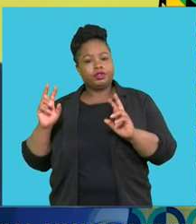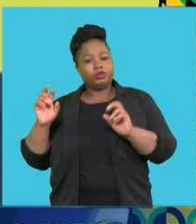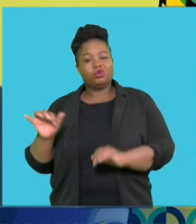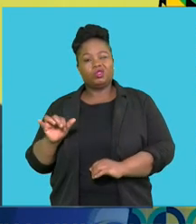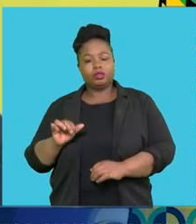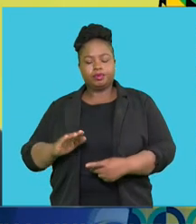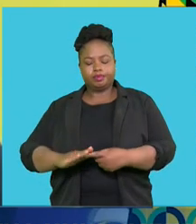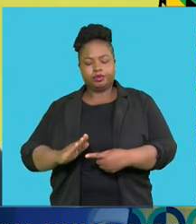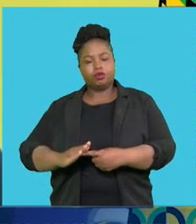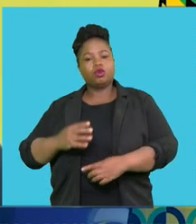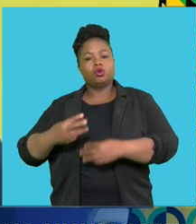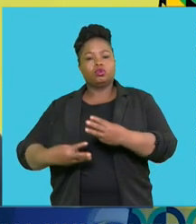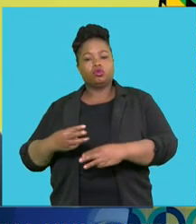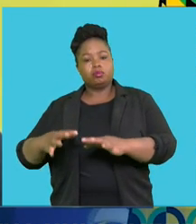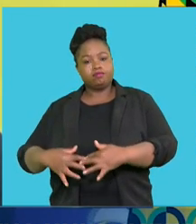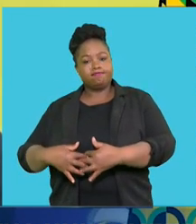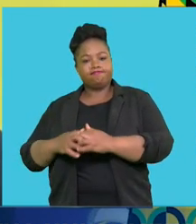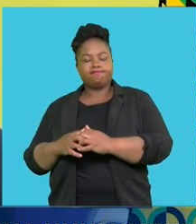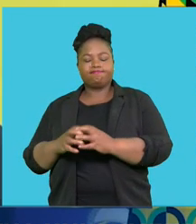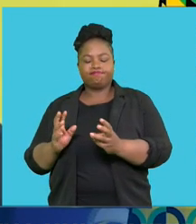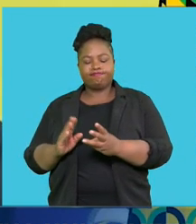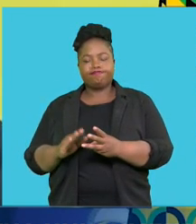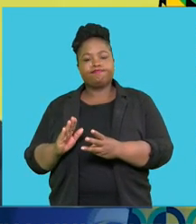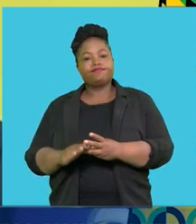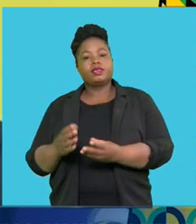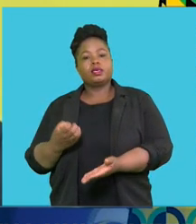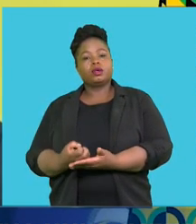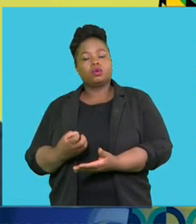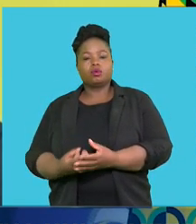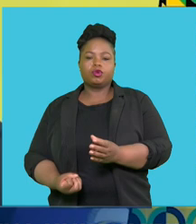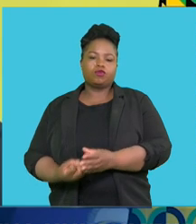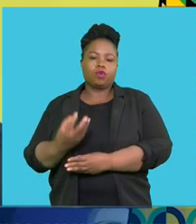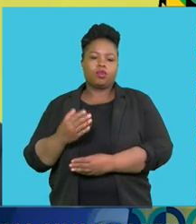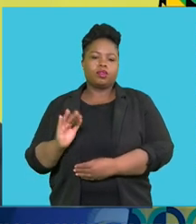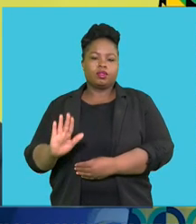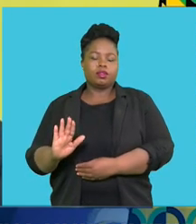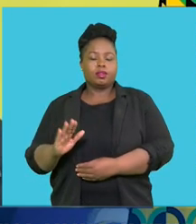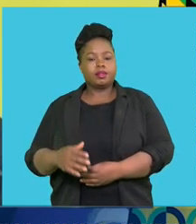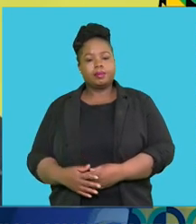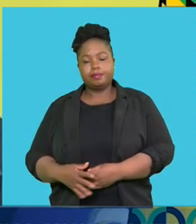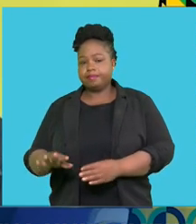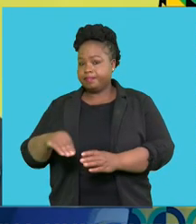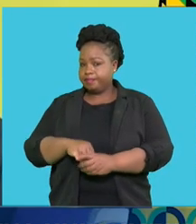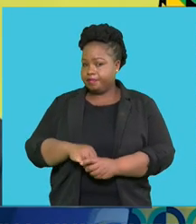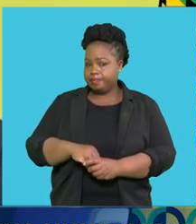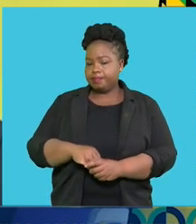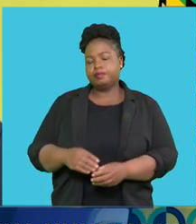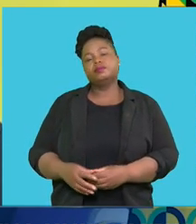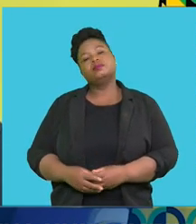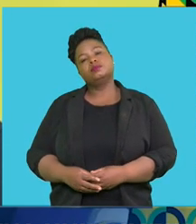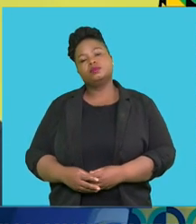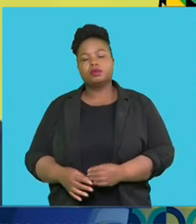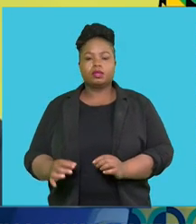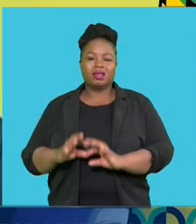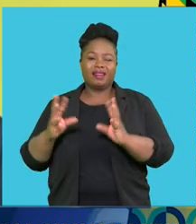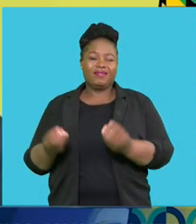job creation And the growth of our economy That will be inclusive The high